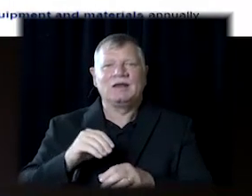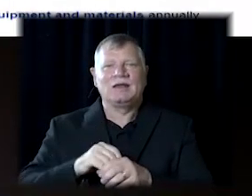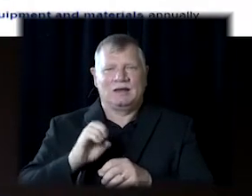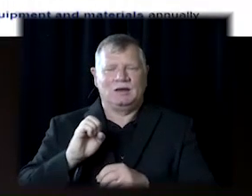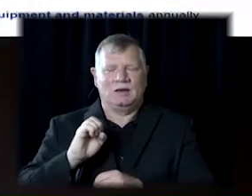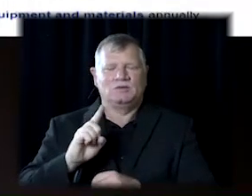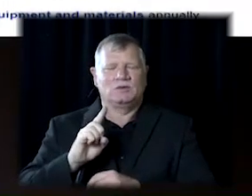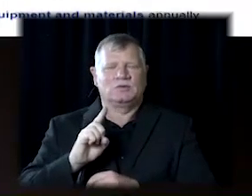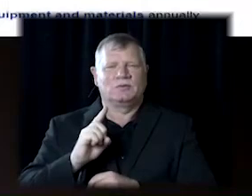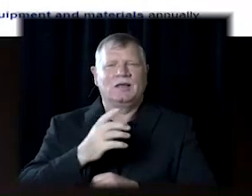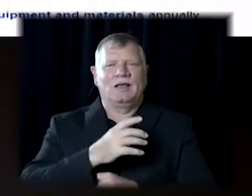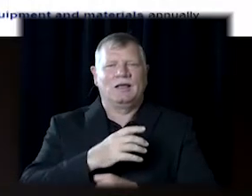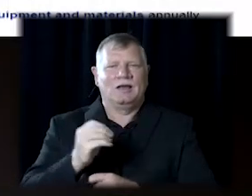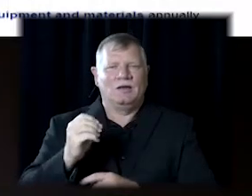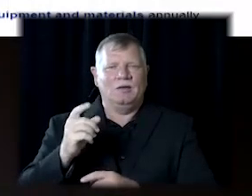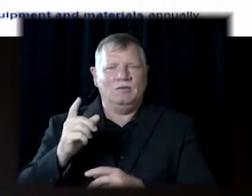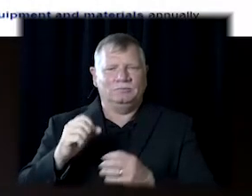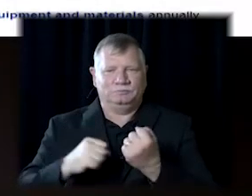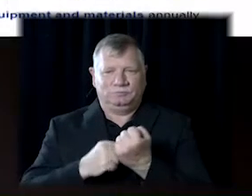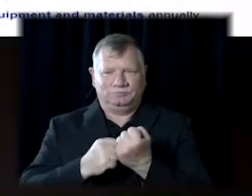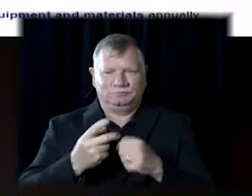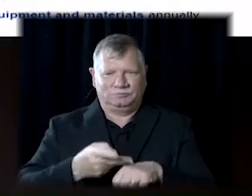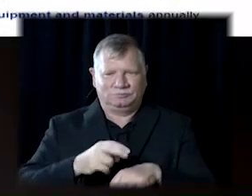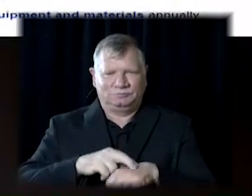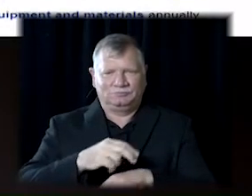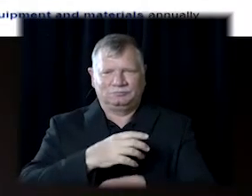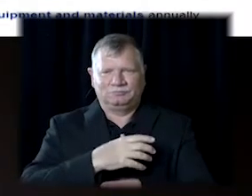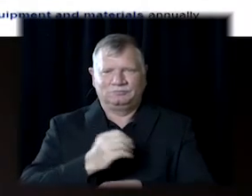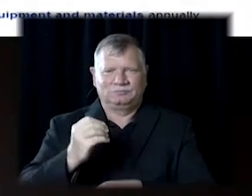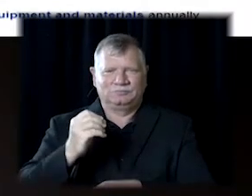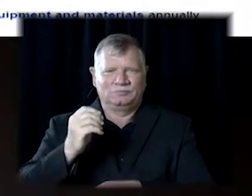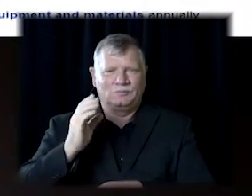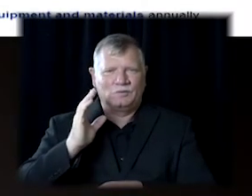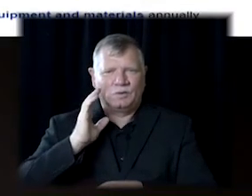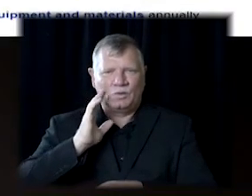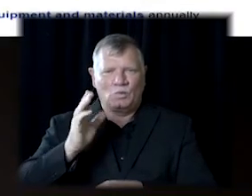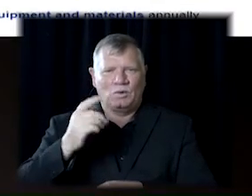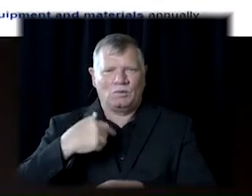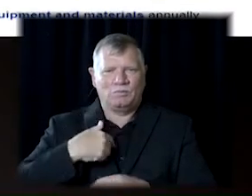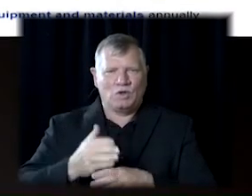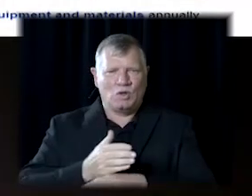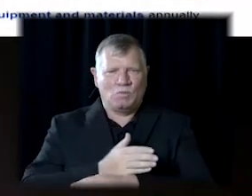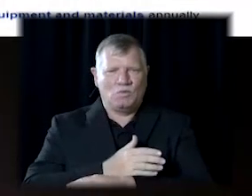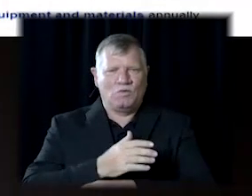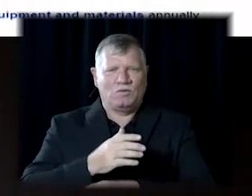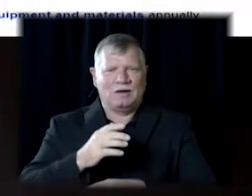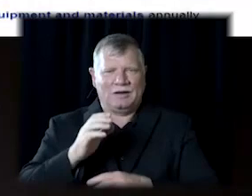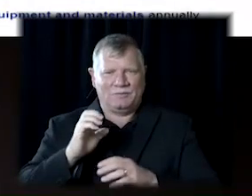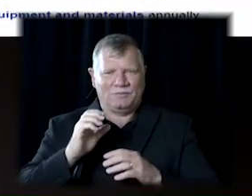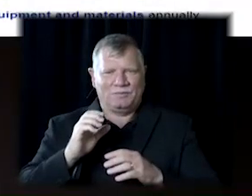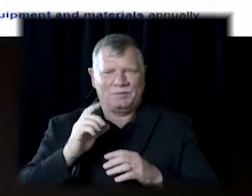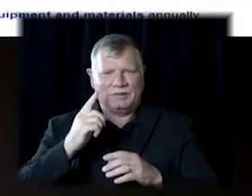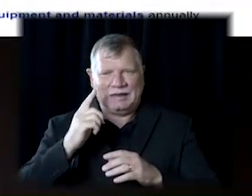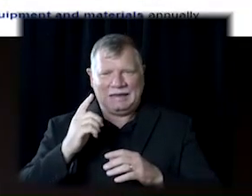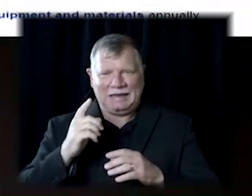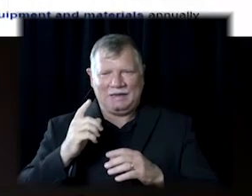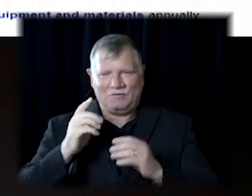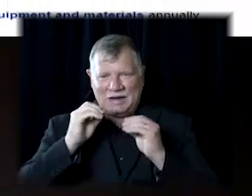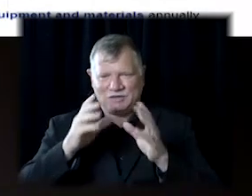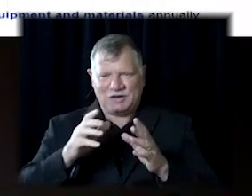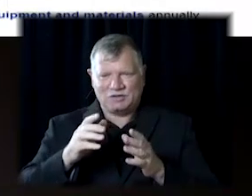education, in a continued effort to support the governor's public education reform efforts and to improve educational outcomes on the